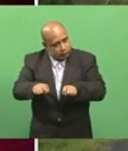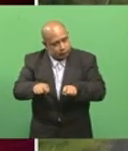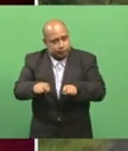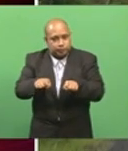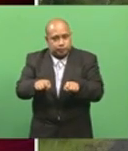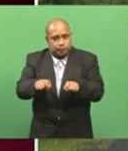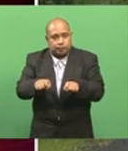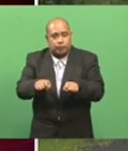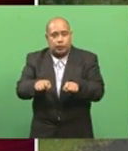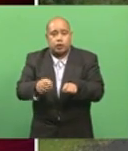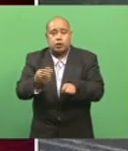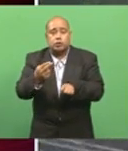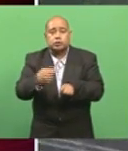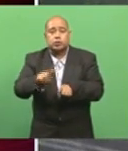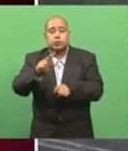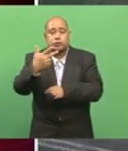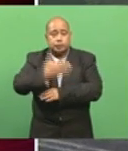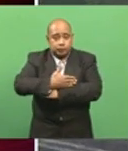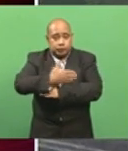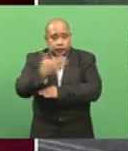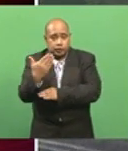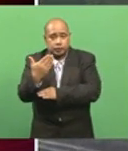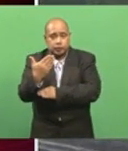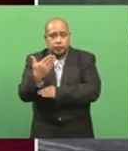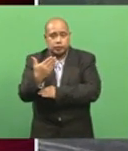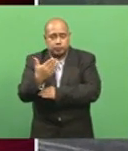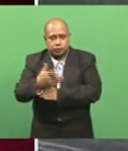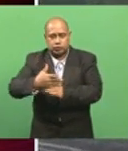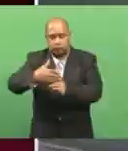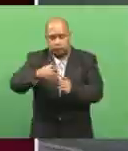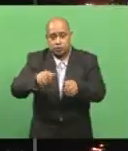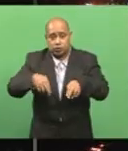28-day period of the lockdown. Edwin.